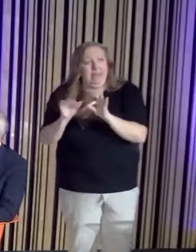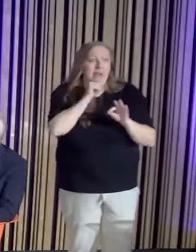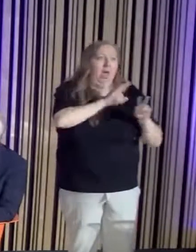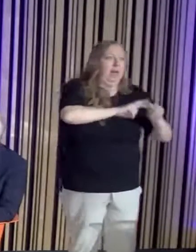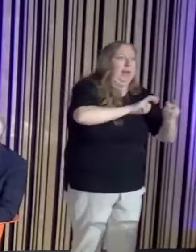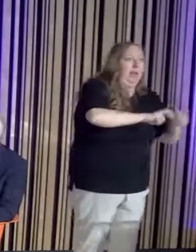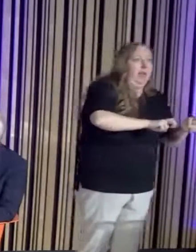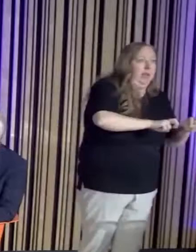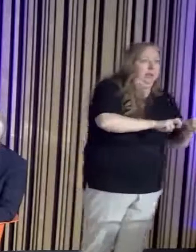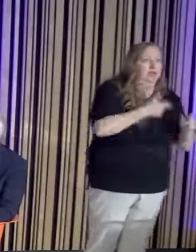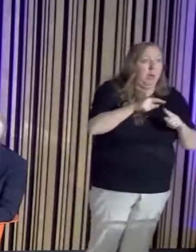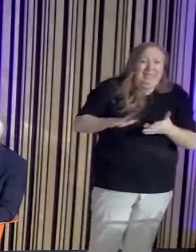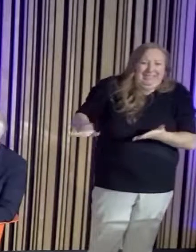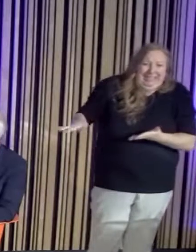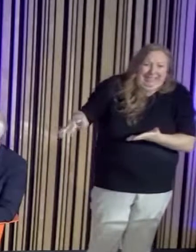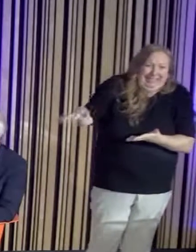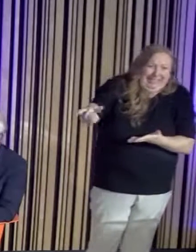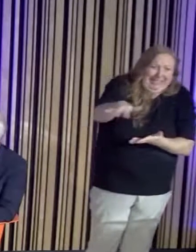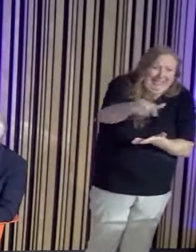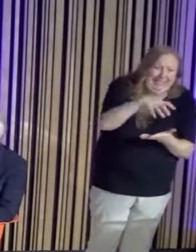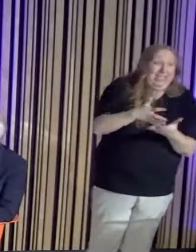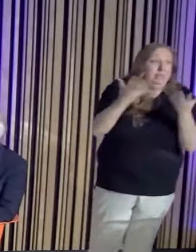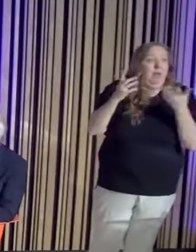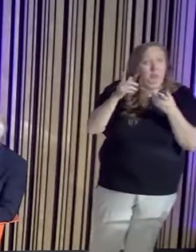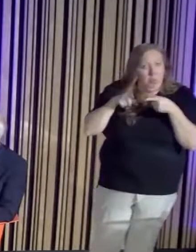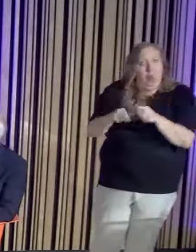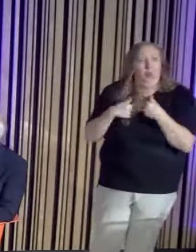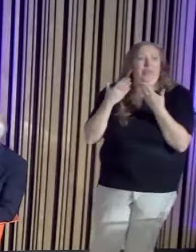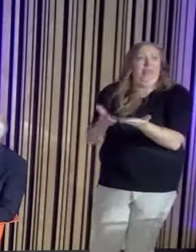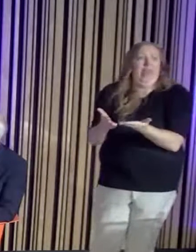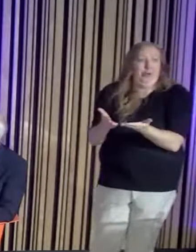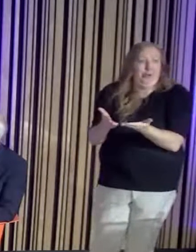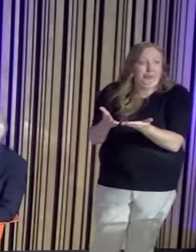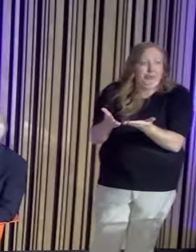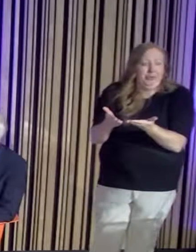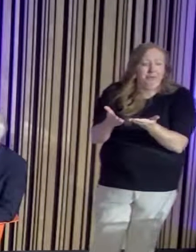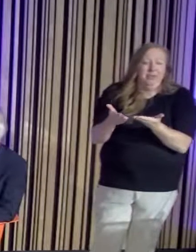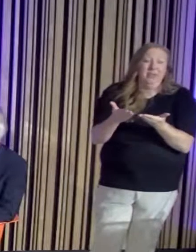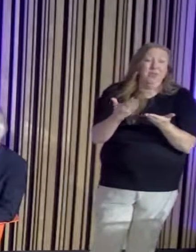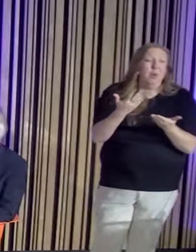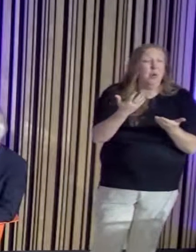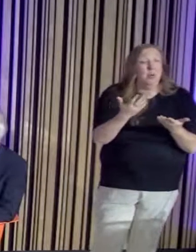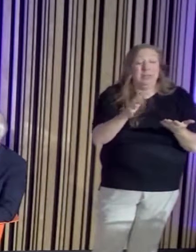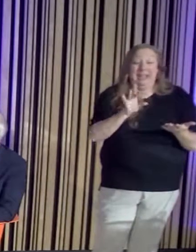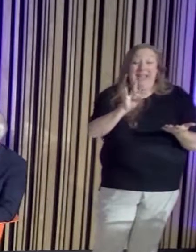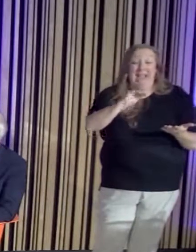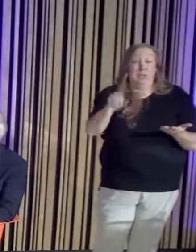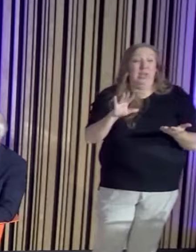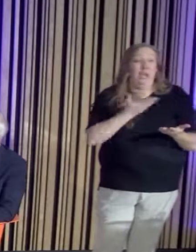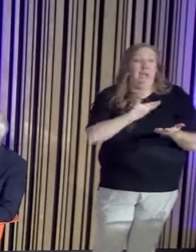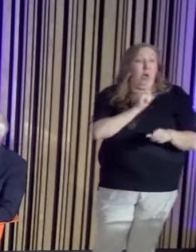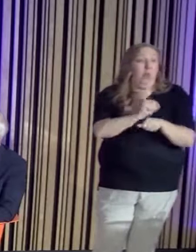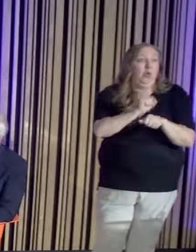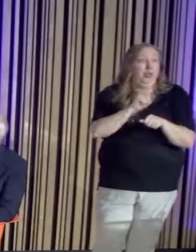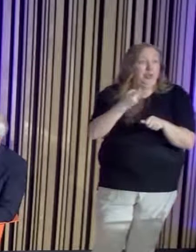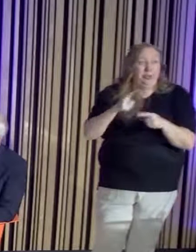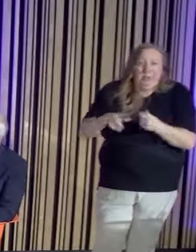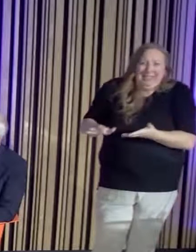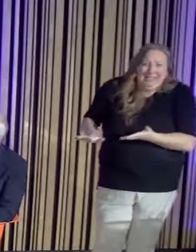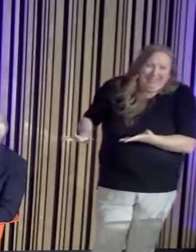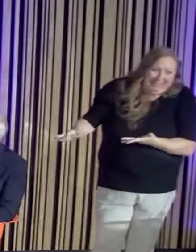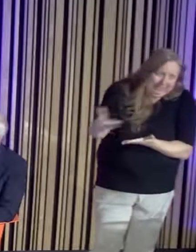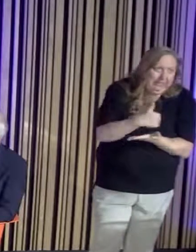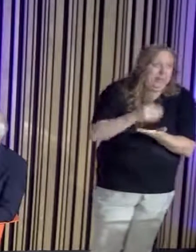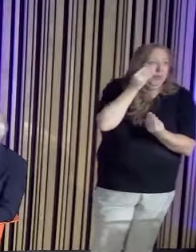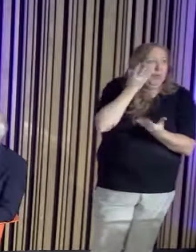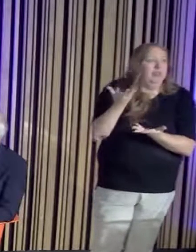more information from this ocean? So 100%, 120% of the work on board is to grasp information.